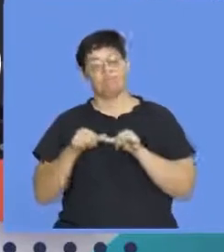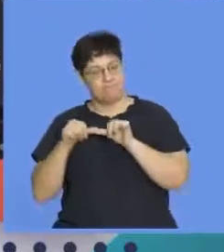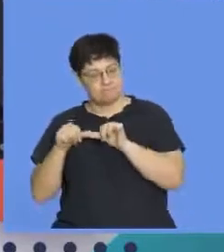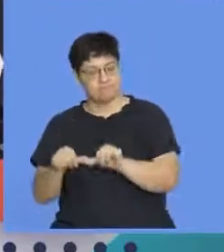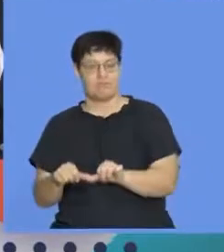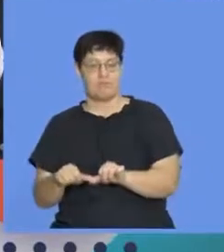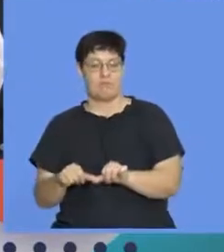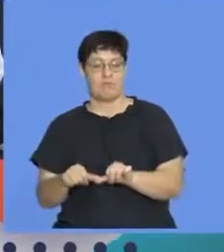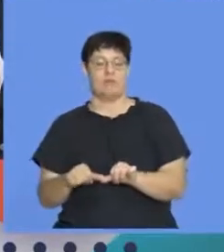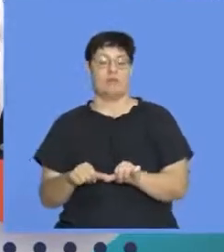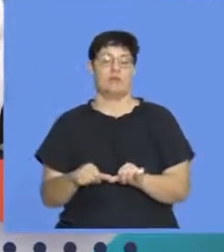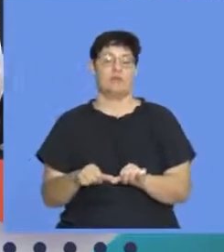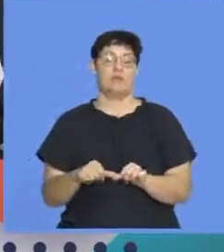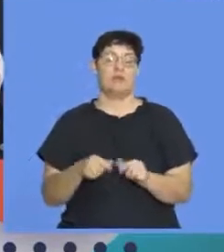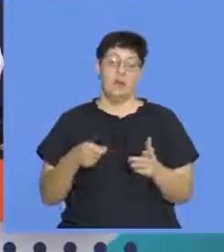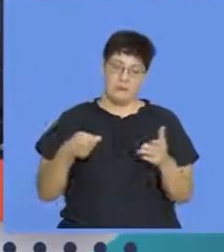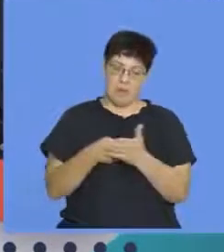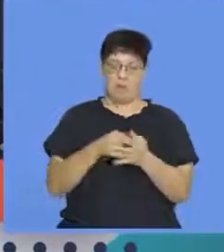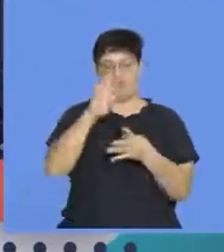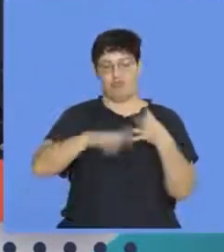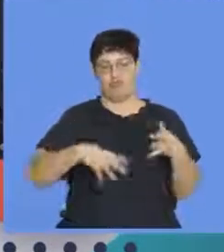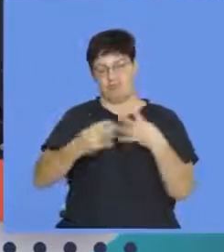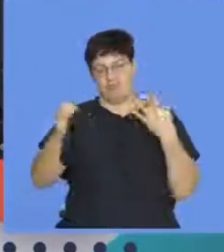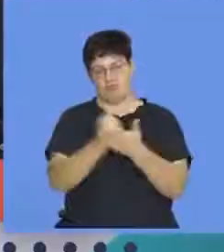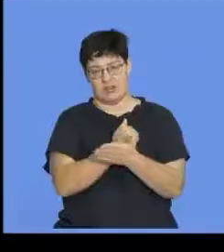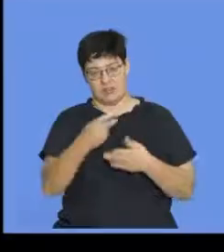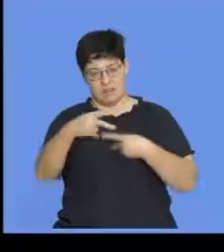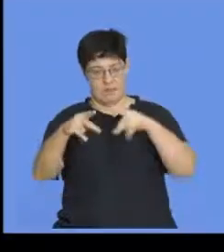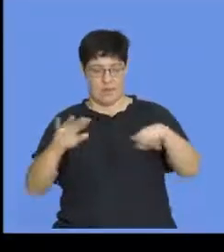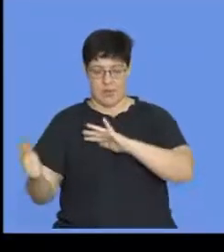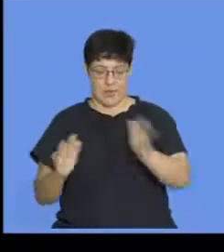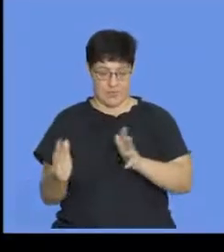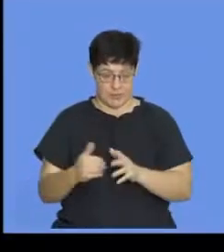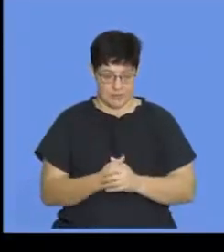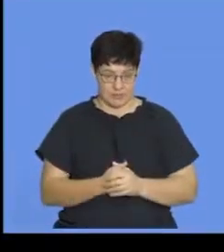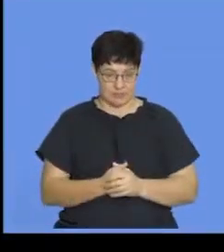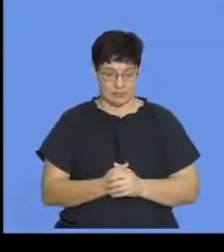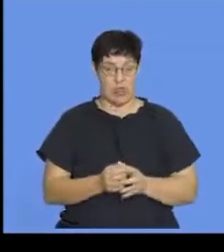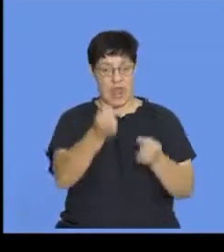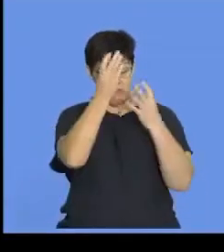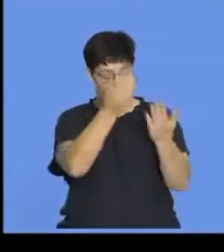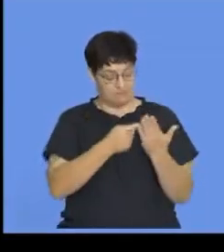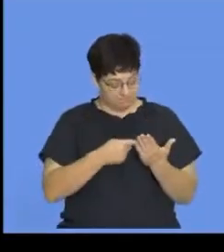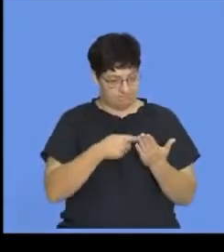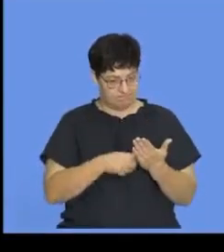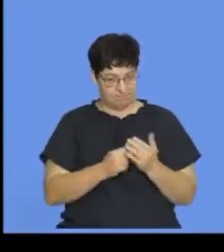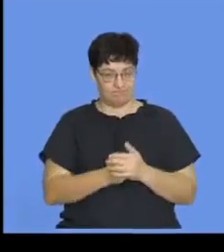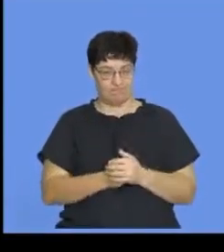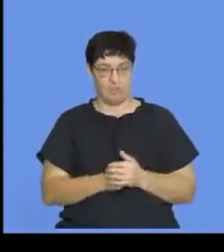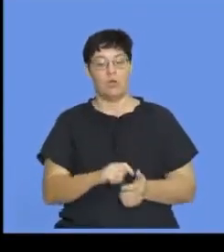the creditor's payment schedule. But in this case here we have the information. There's my